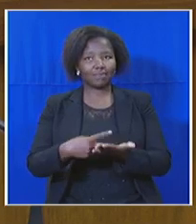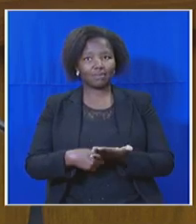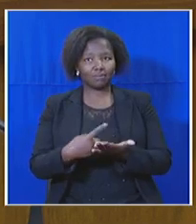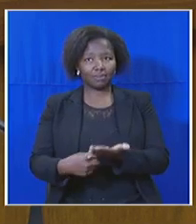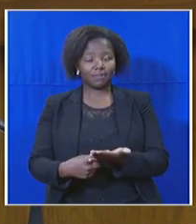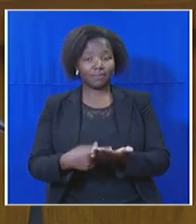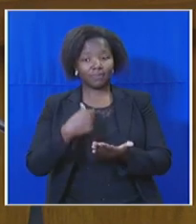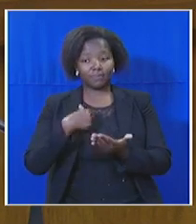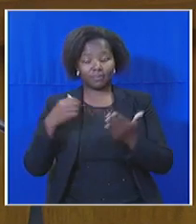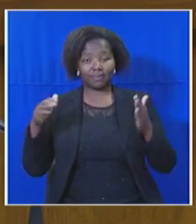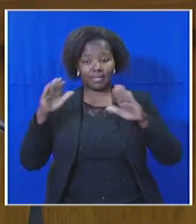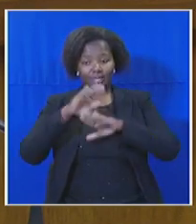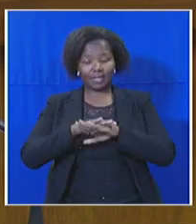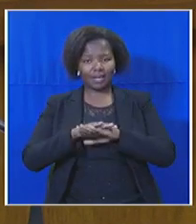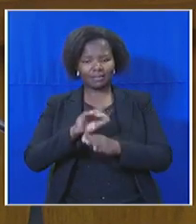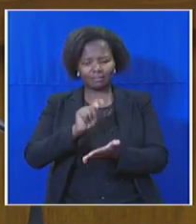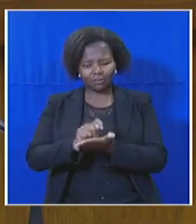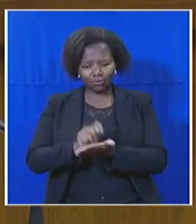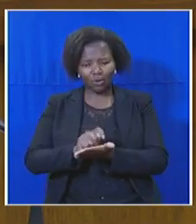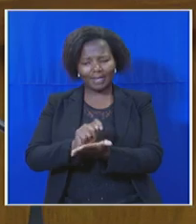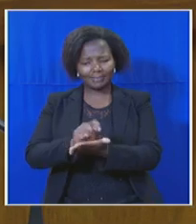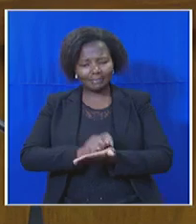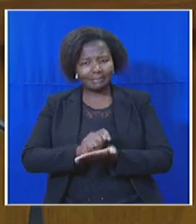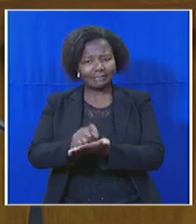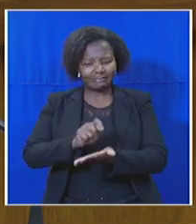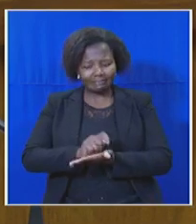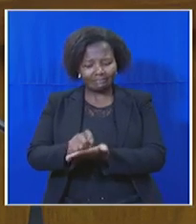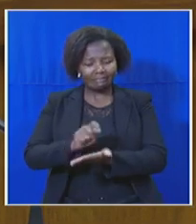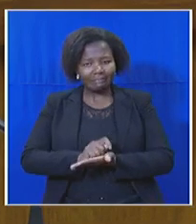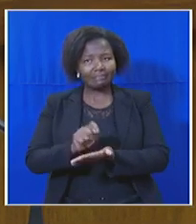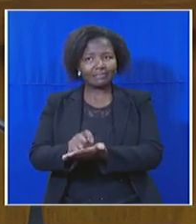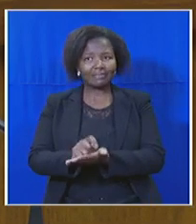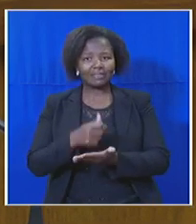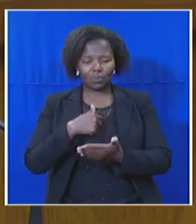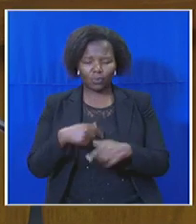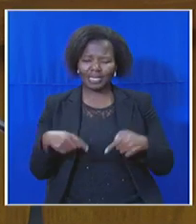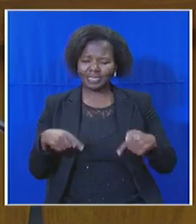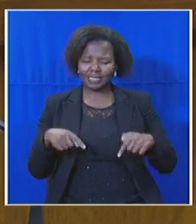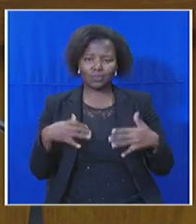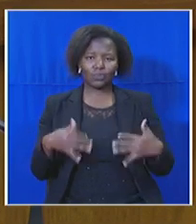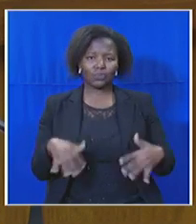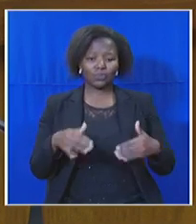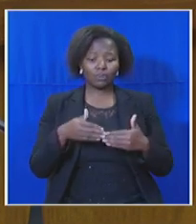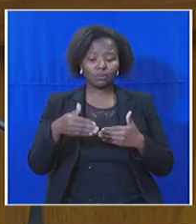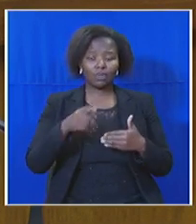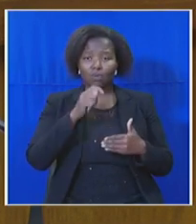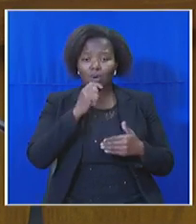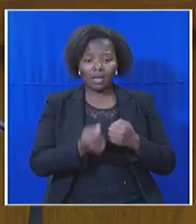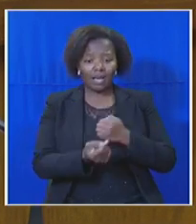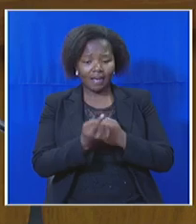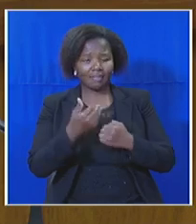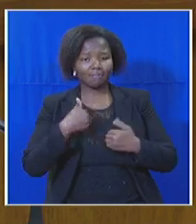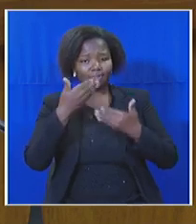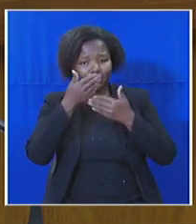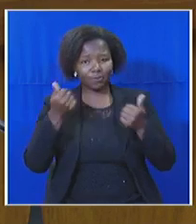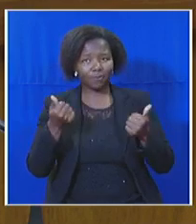entire evening exchanging notes and being nervous, not knowing what to expect the next morning. But